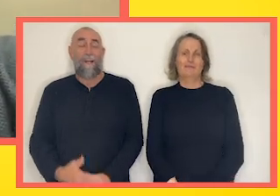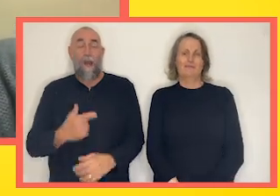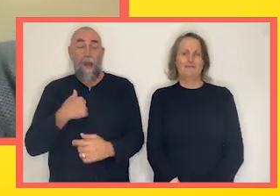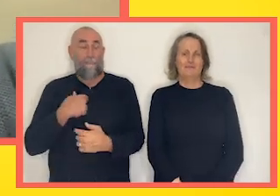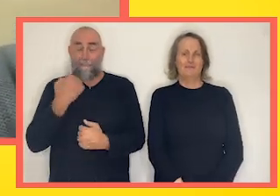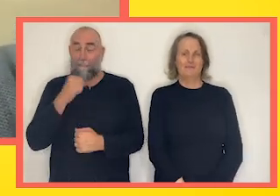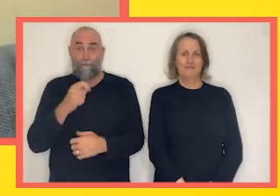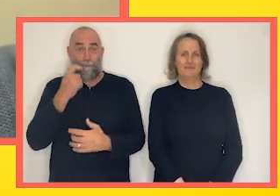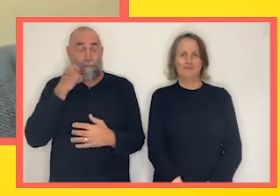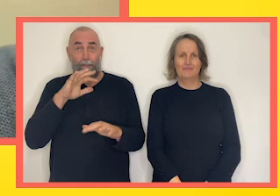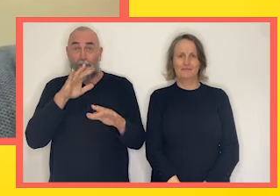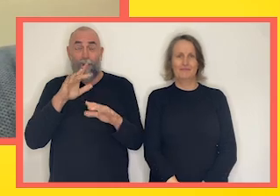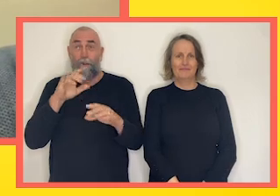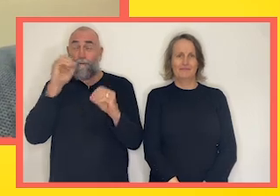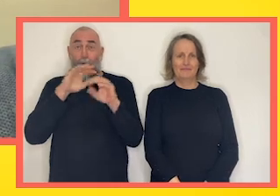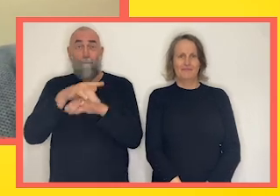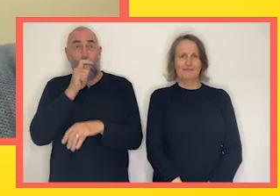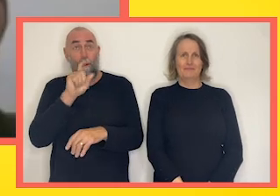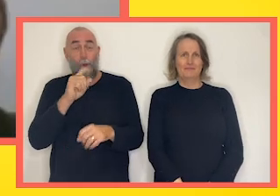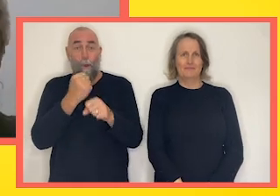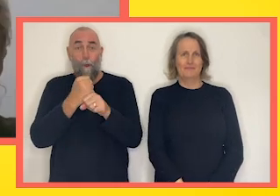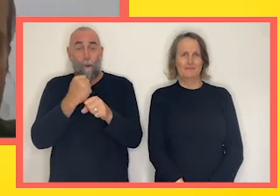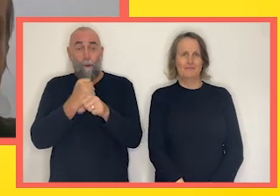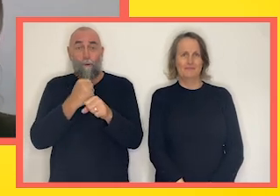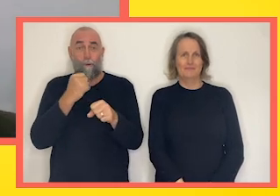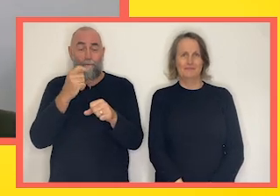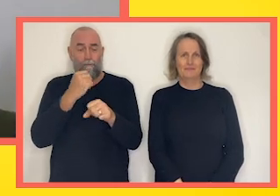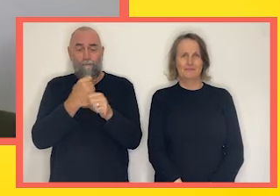I'm still trying to Google what a grommet is.